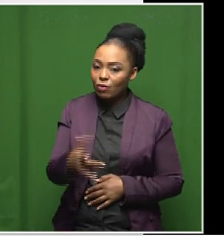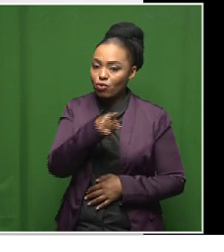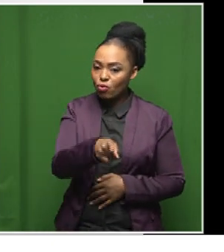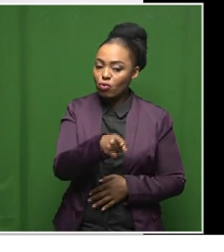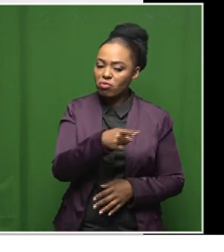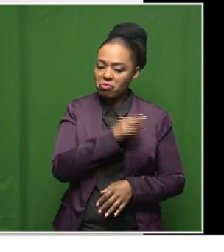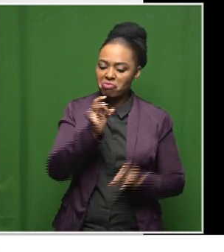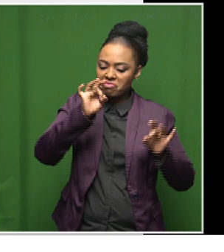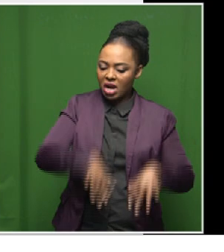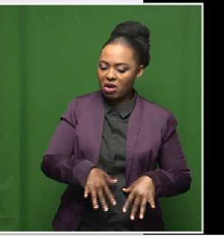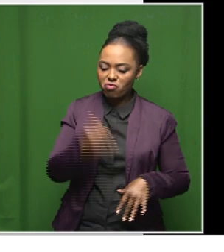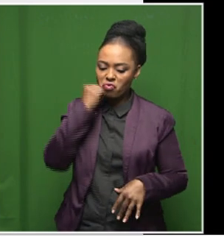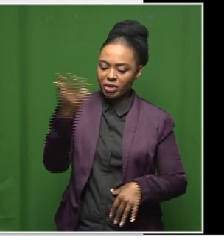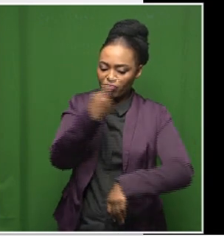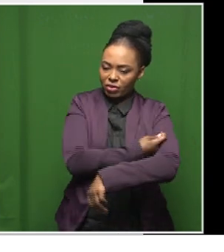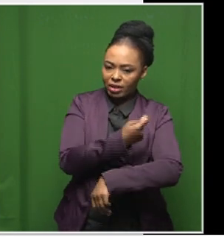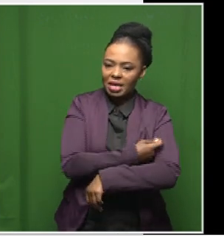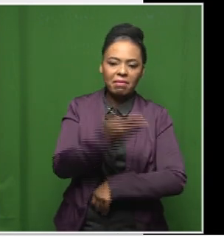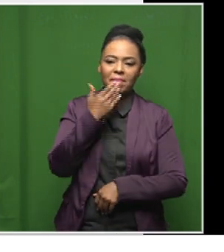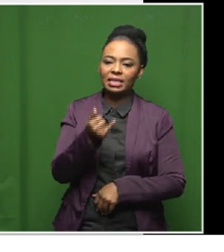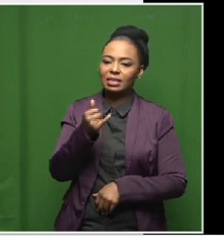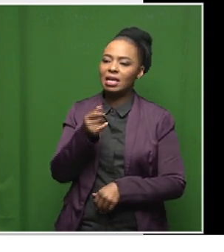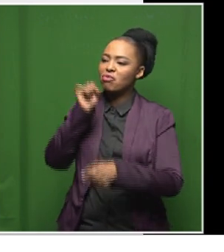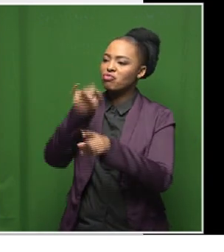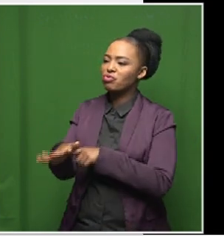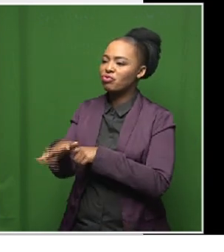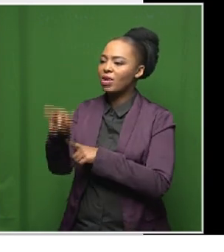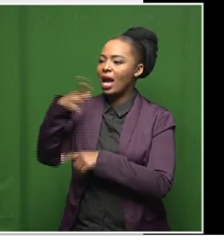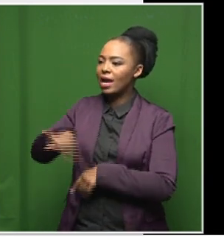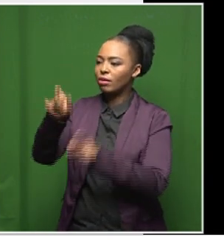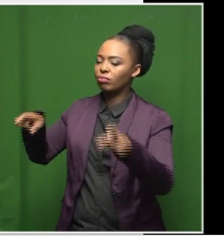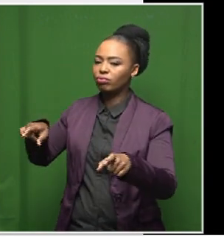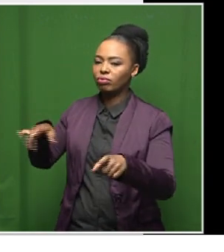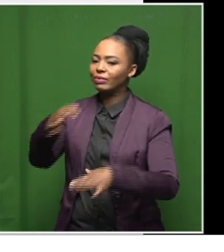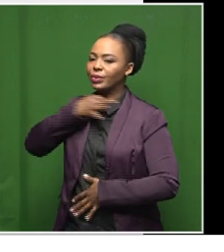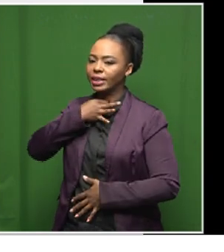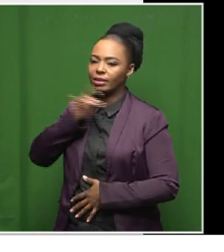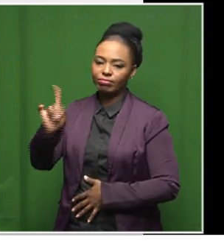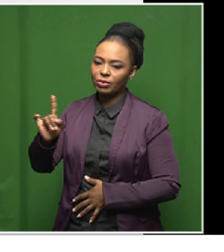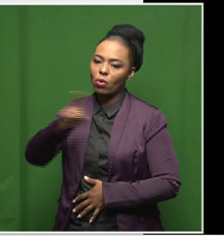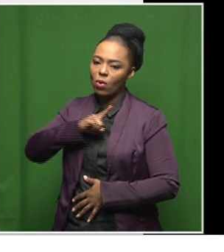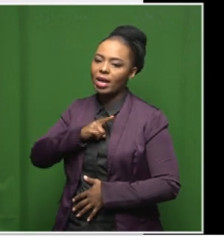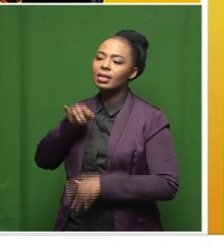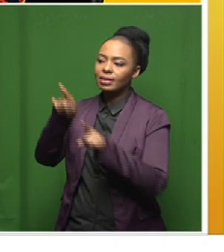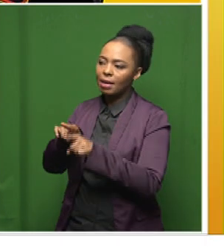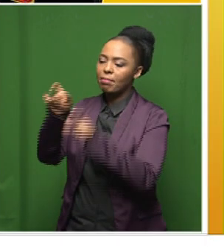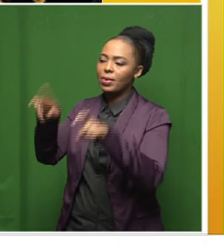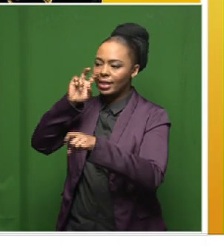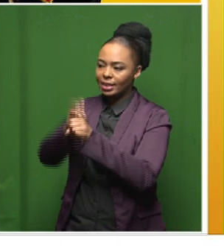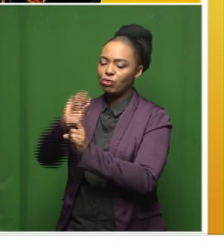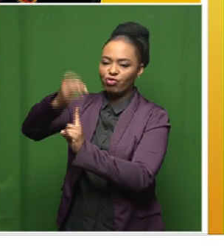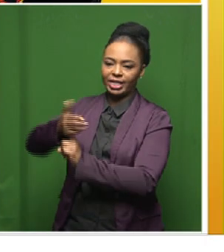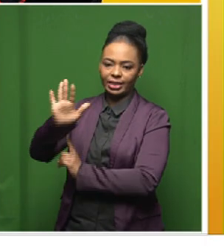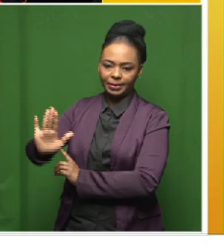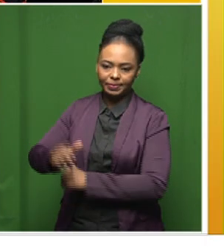vaccine, then you are not a risk to others who need to be protected. Very, very quickly, I know we've got literally 2 minutes